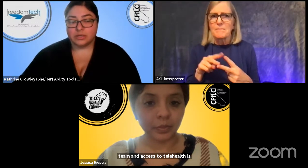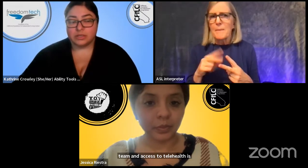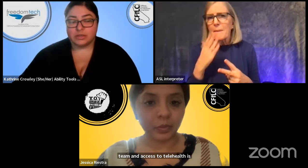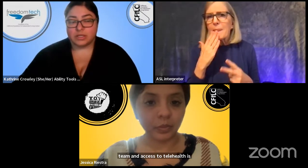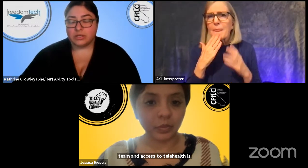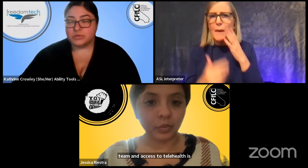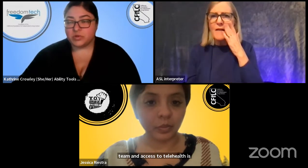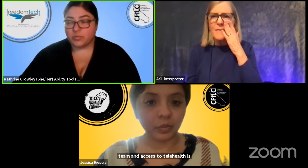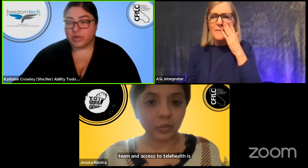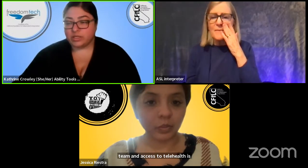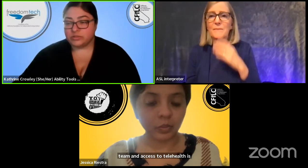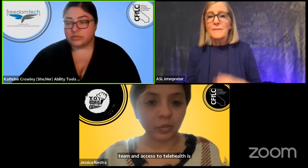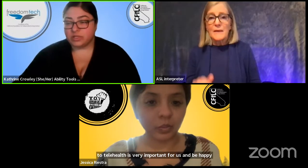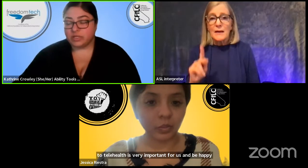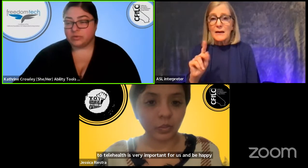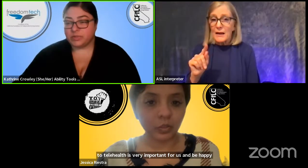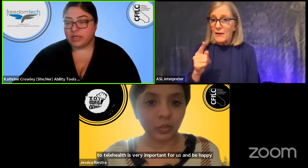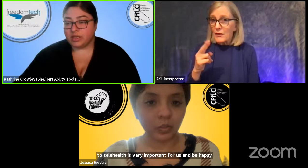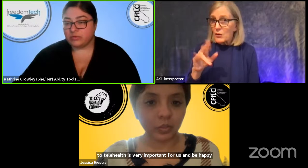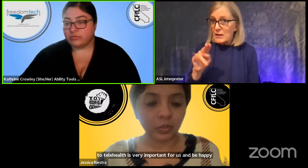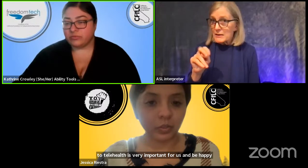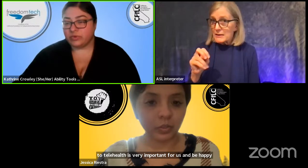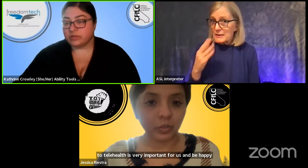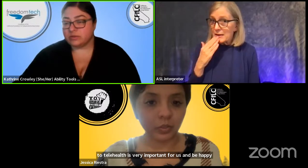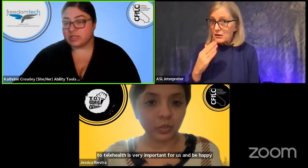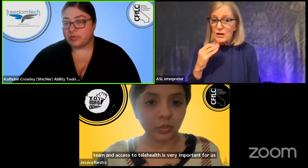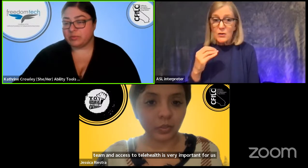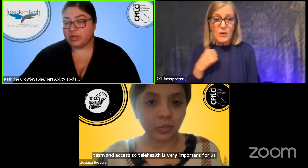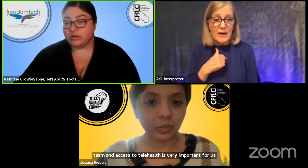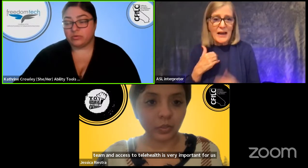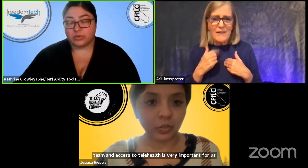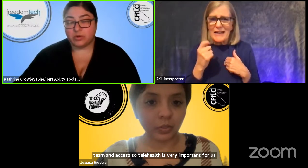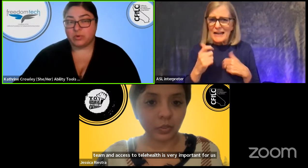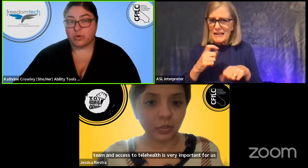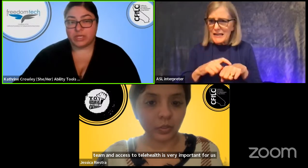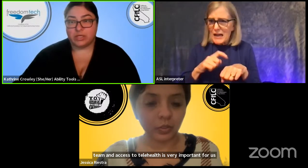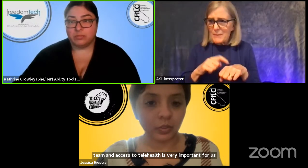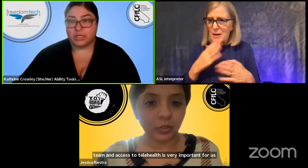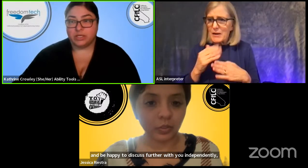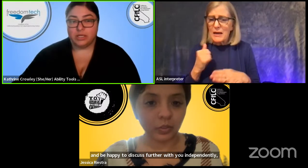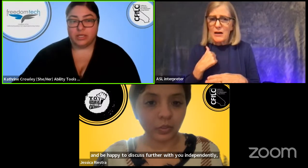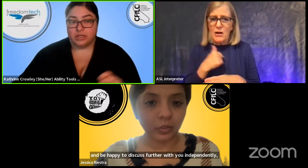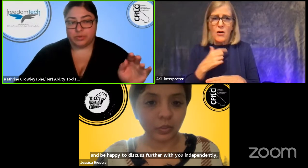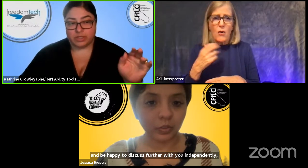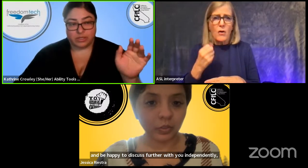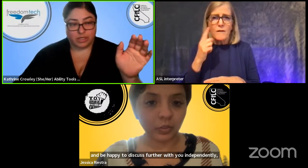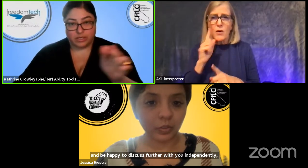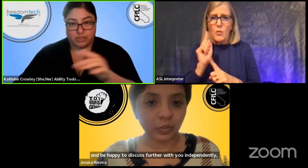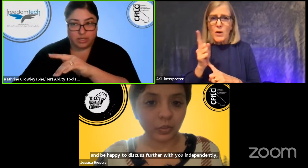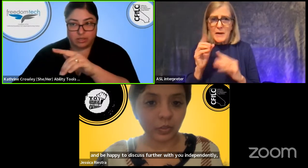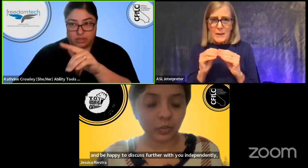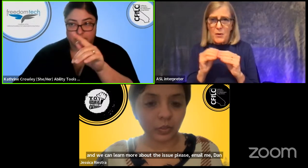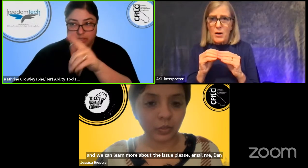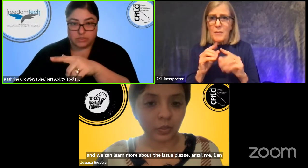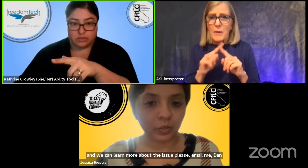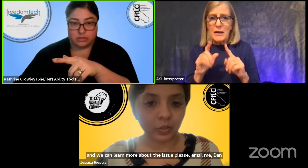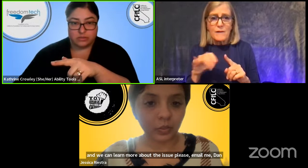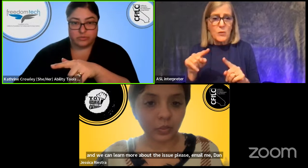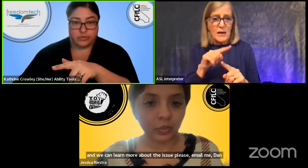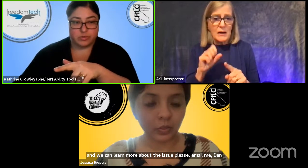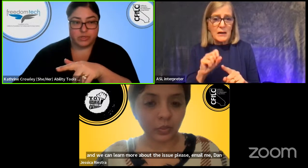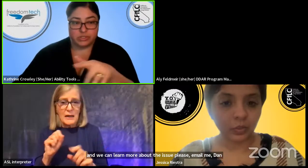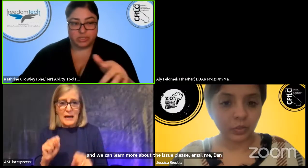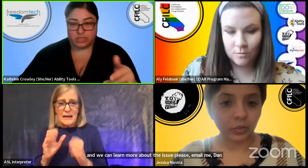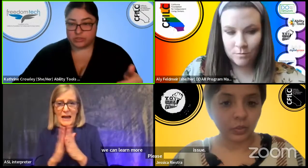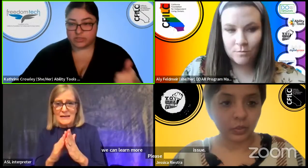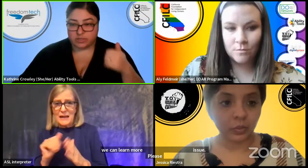Thank you. Thank you so much. And we have very little time. We can probably hold for like one more minute, but if we can get Allie to answer